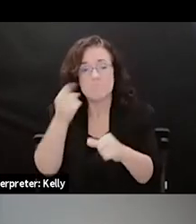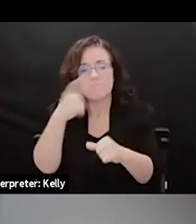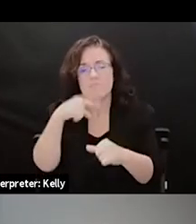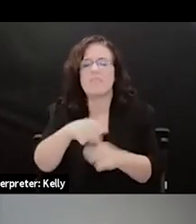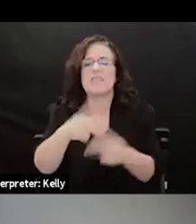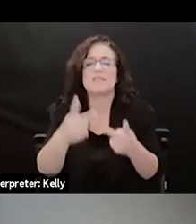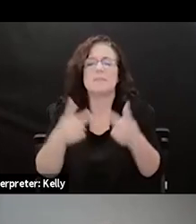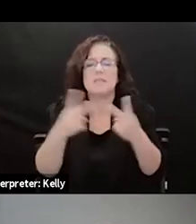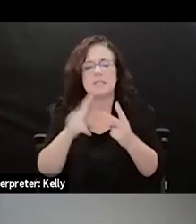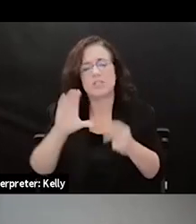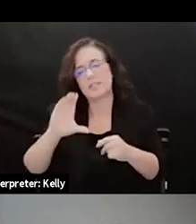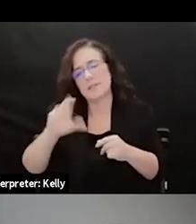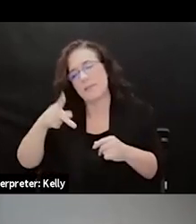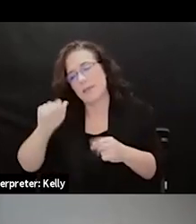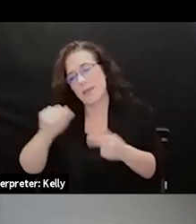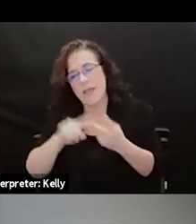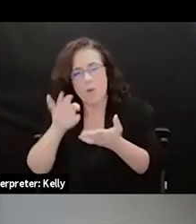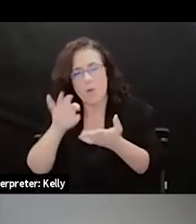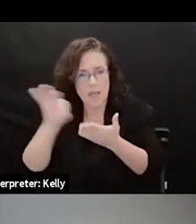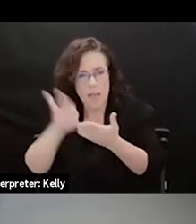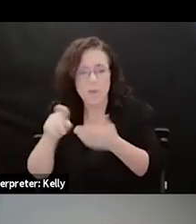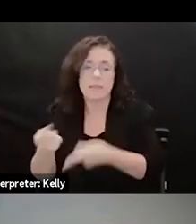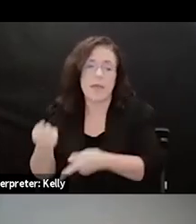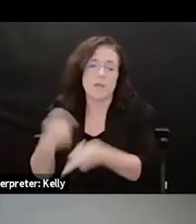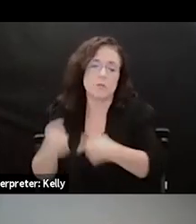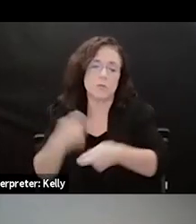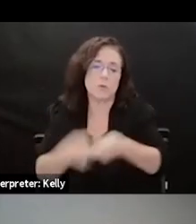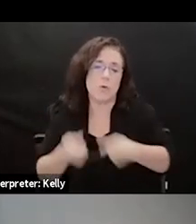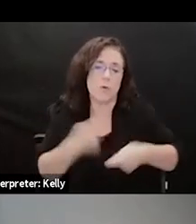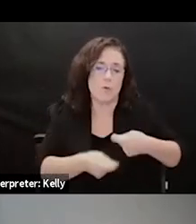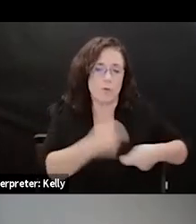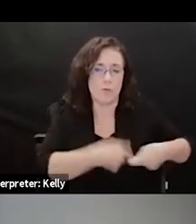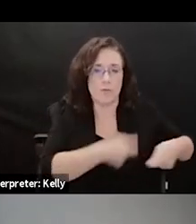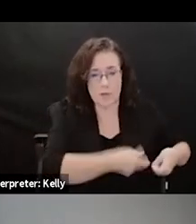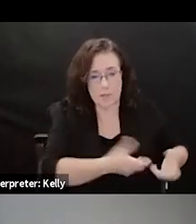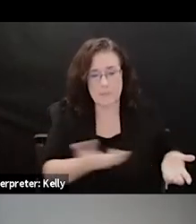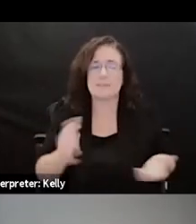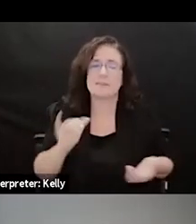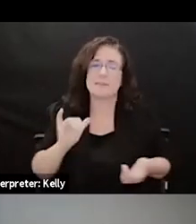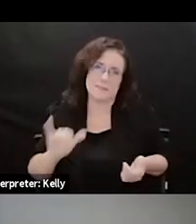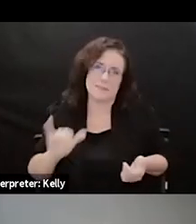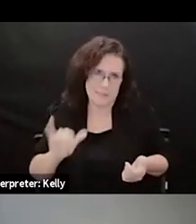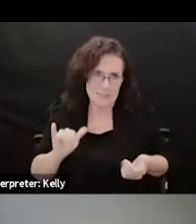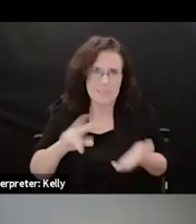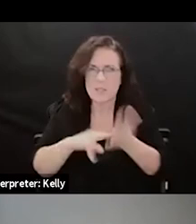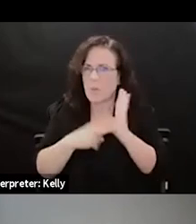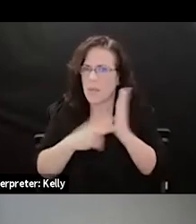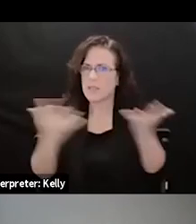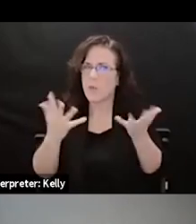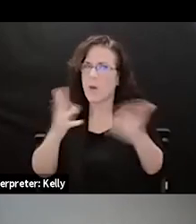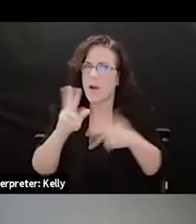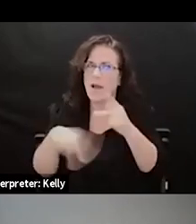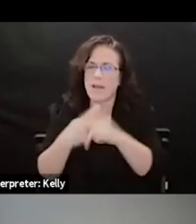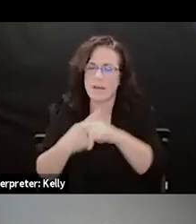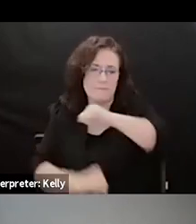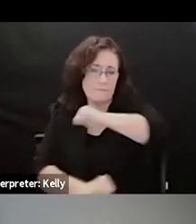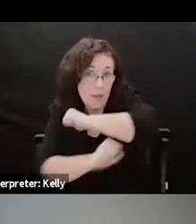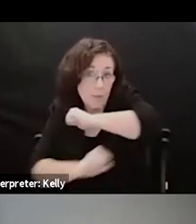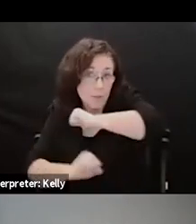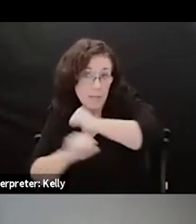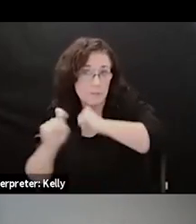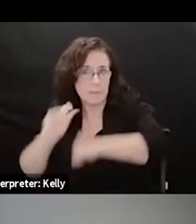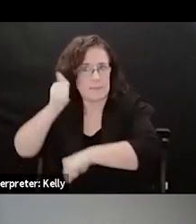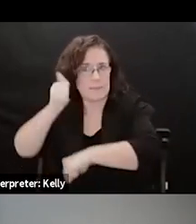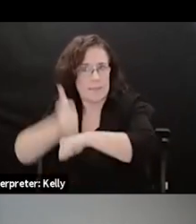so what do we you know take into account this position it turns over so what do we need to make sure that we have in place and i would like to see so from this